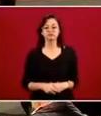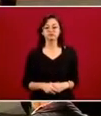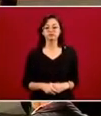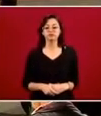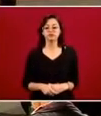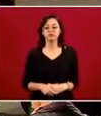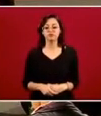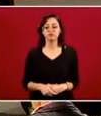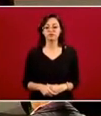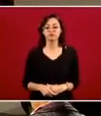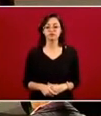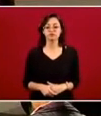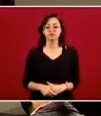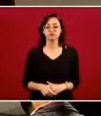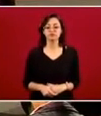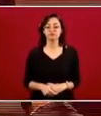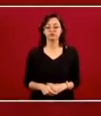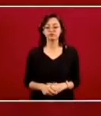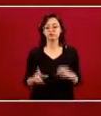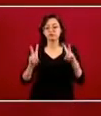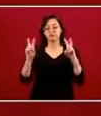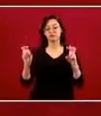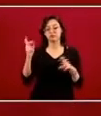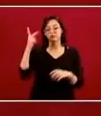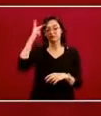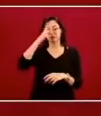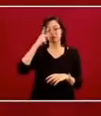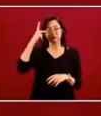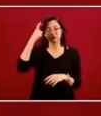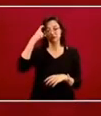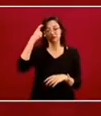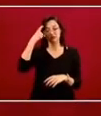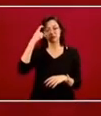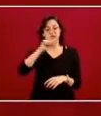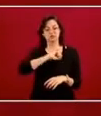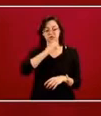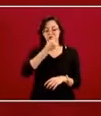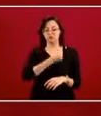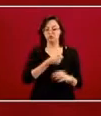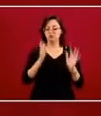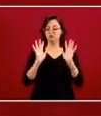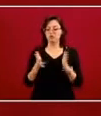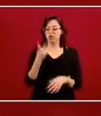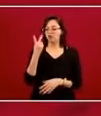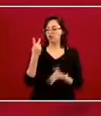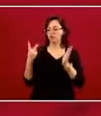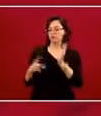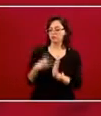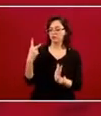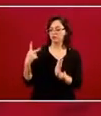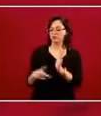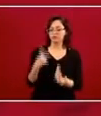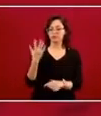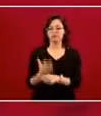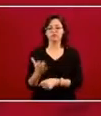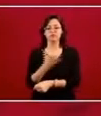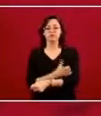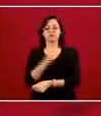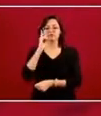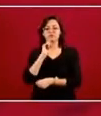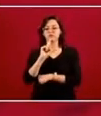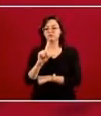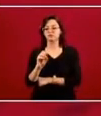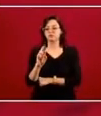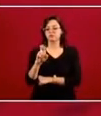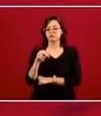started implementing this new protocol at airports since last week. And talking about mental health, we've had 2 sessions at